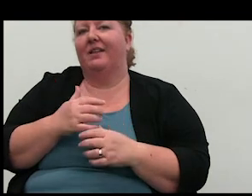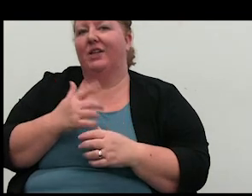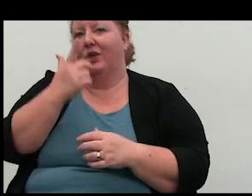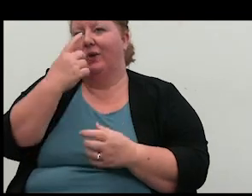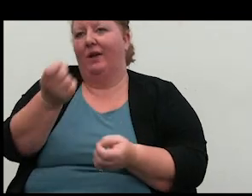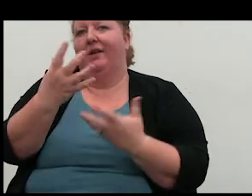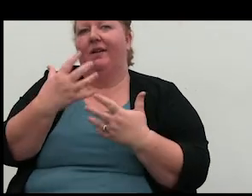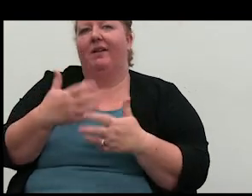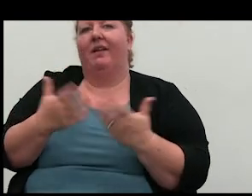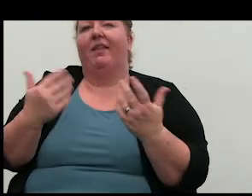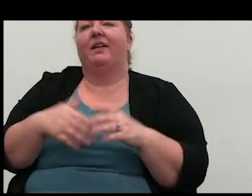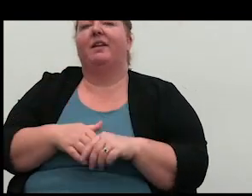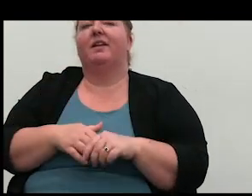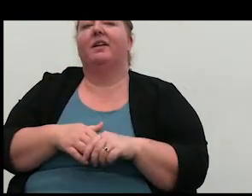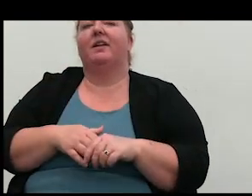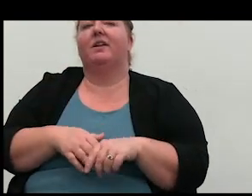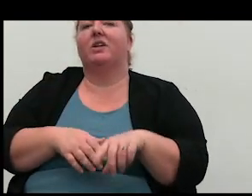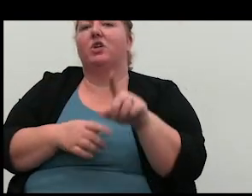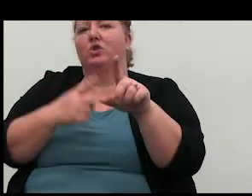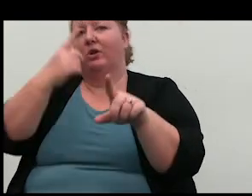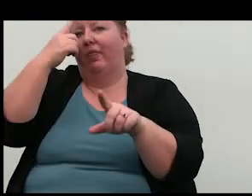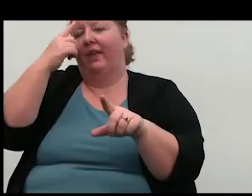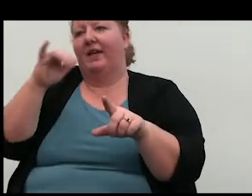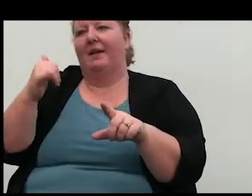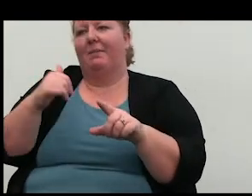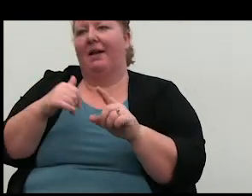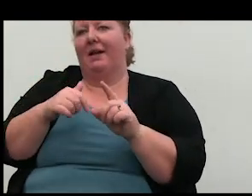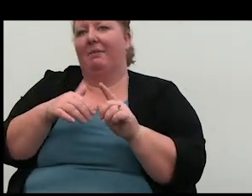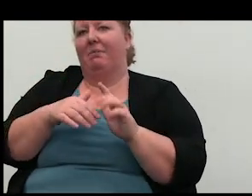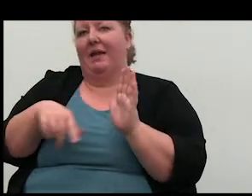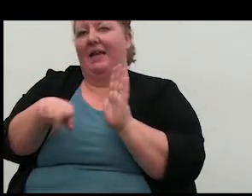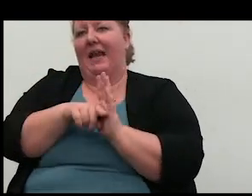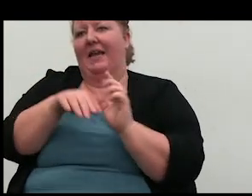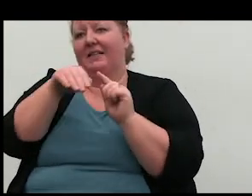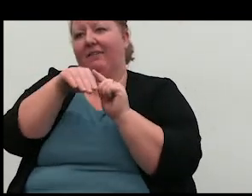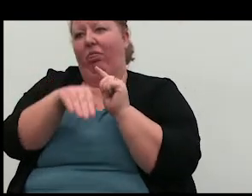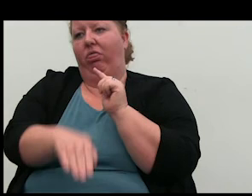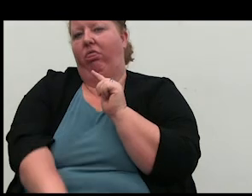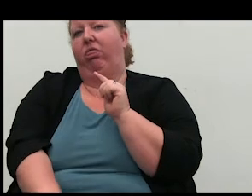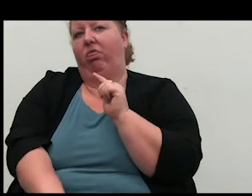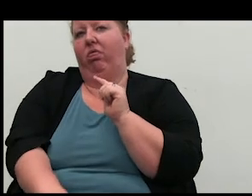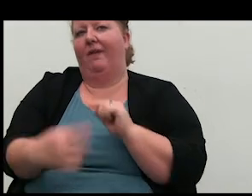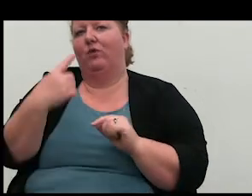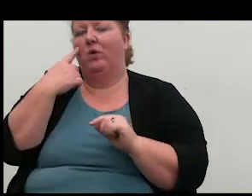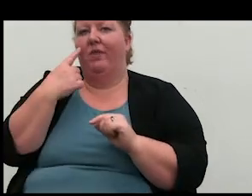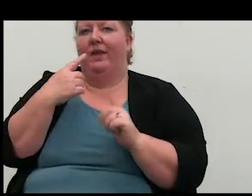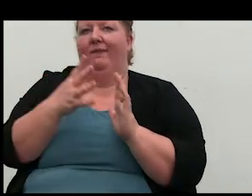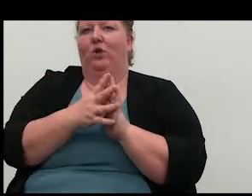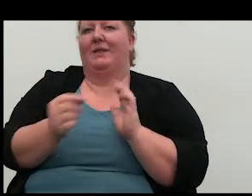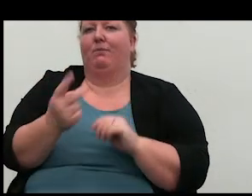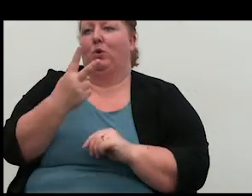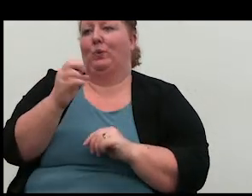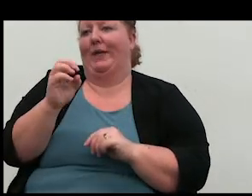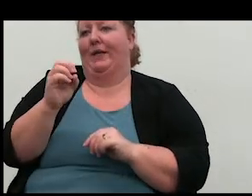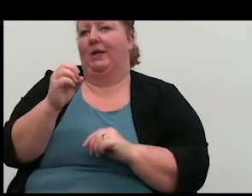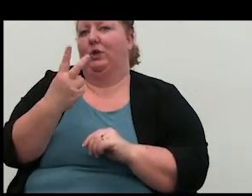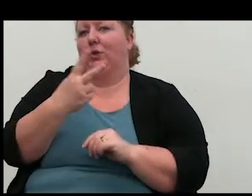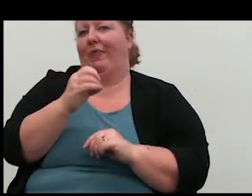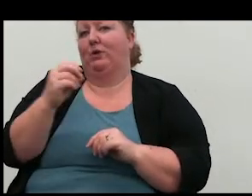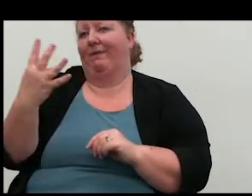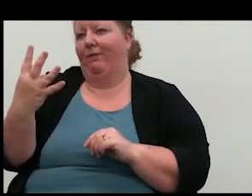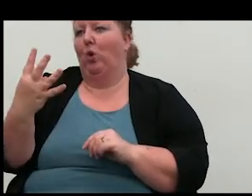Do you think it might be a bit of a slippery slope? Like we said with 2004, the Democrats used it in their elections, and since everybody's